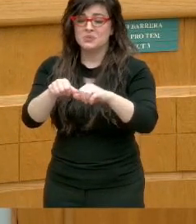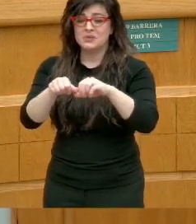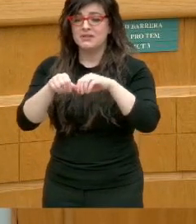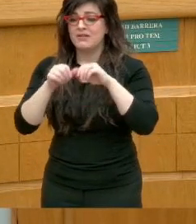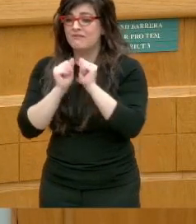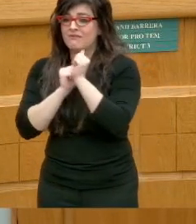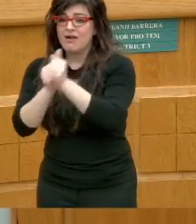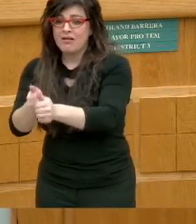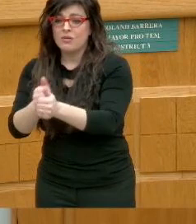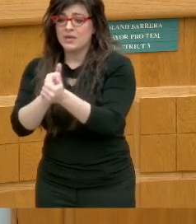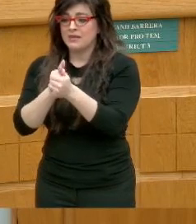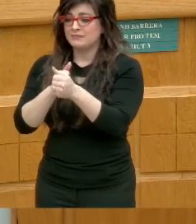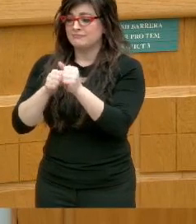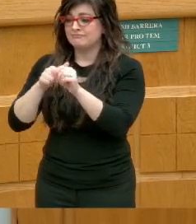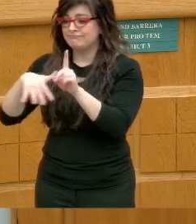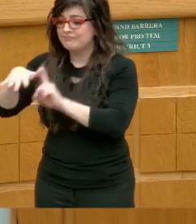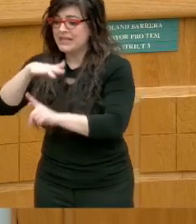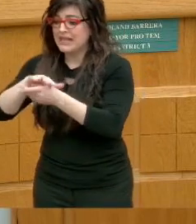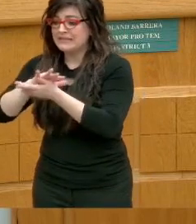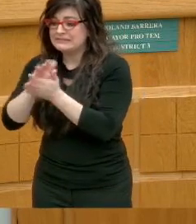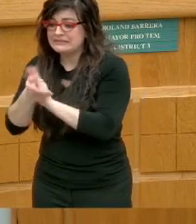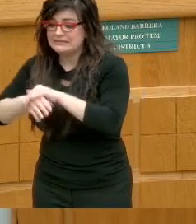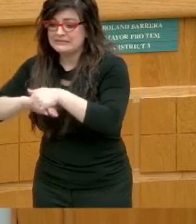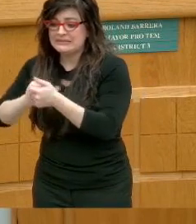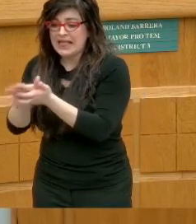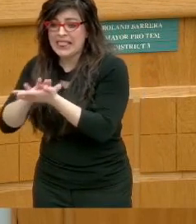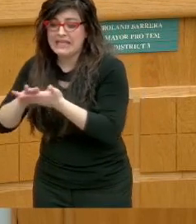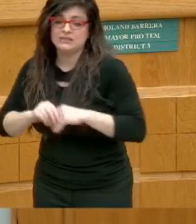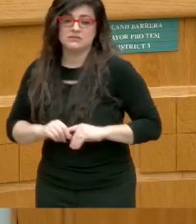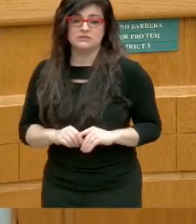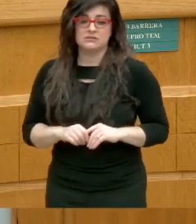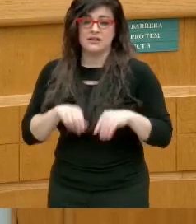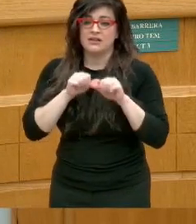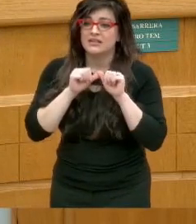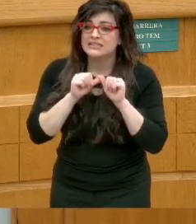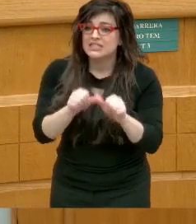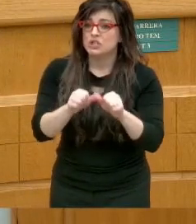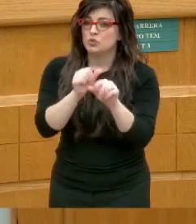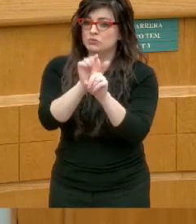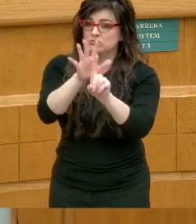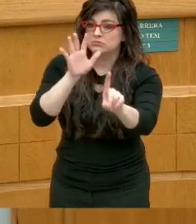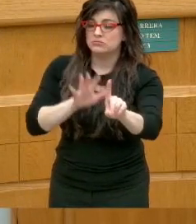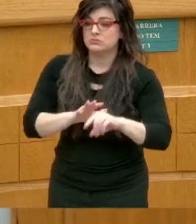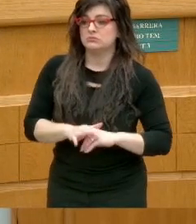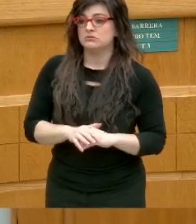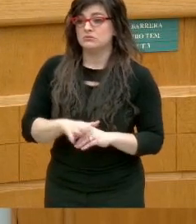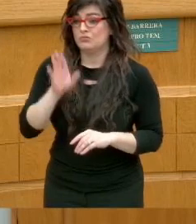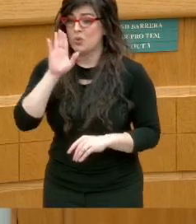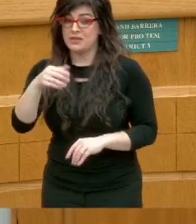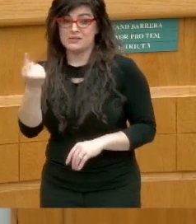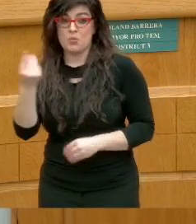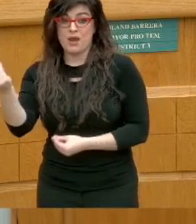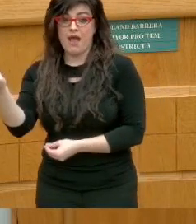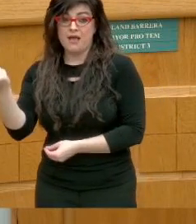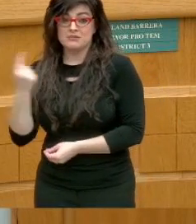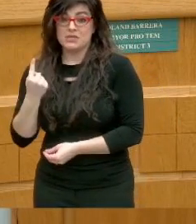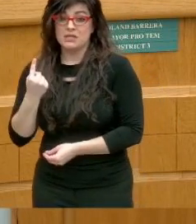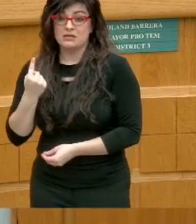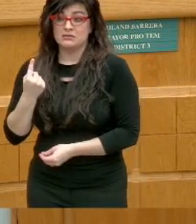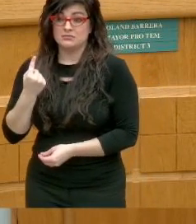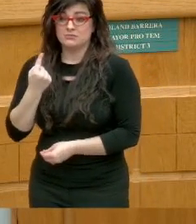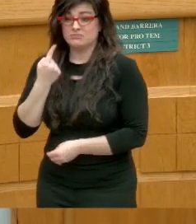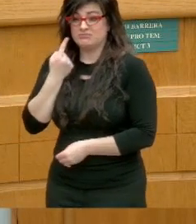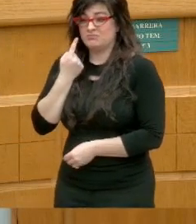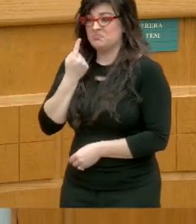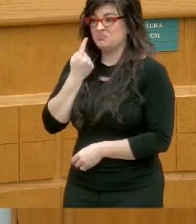environmental cleanliness. I'm going to tell you something. I got asked outside earlier, is this worrisome? Let me